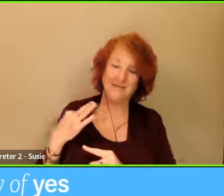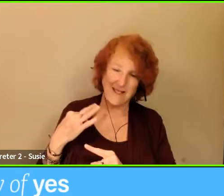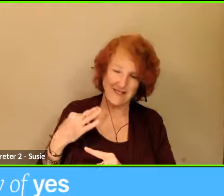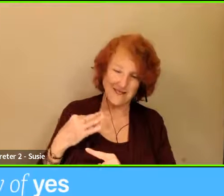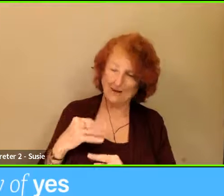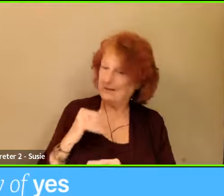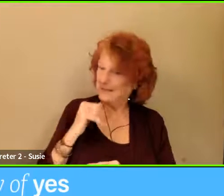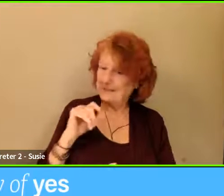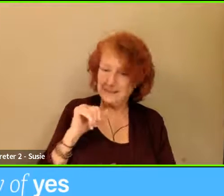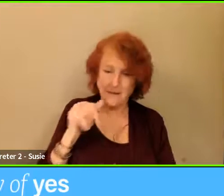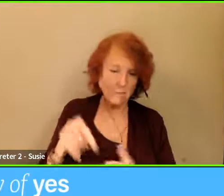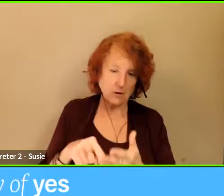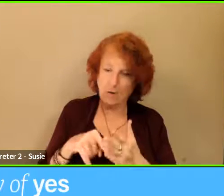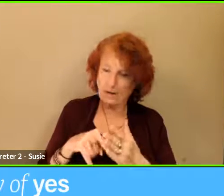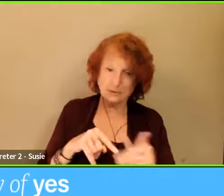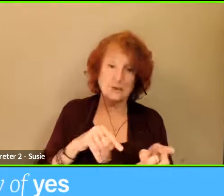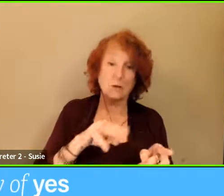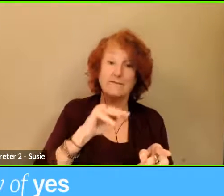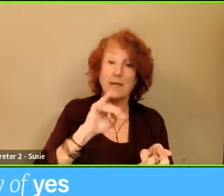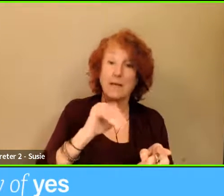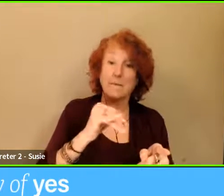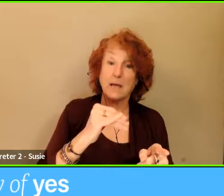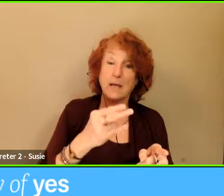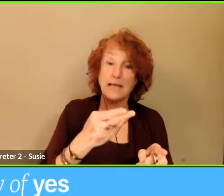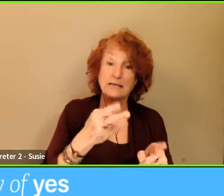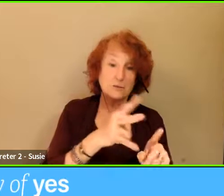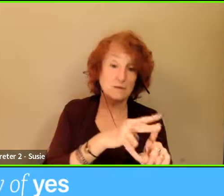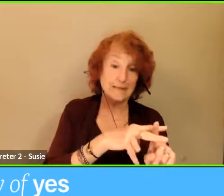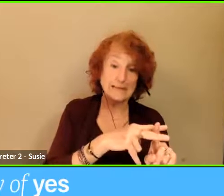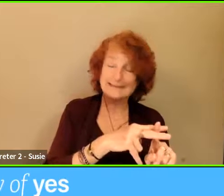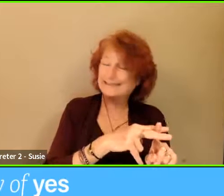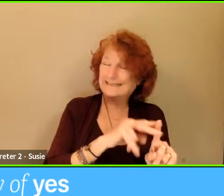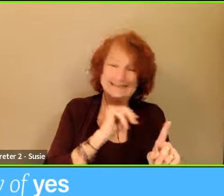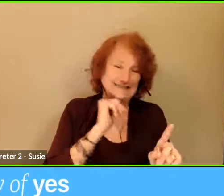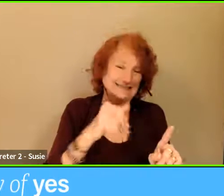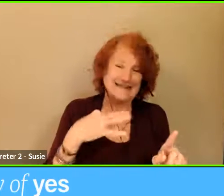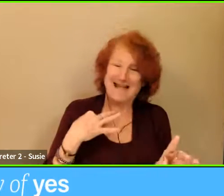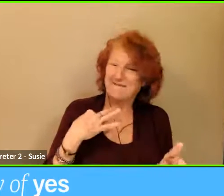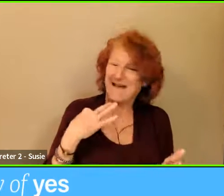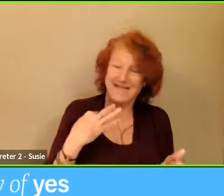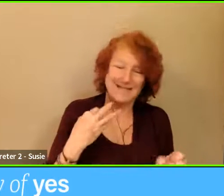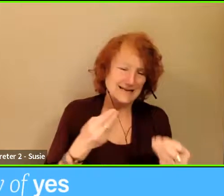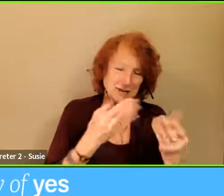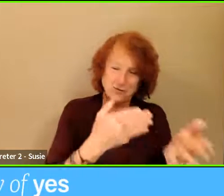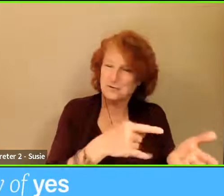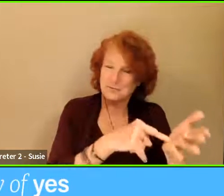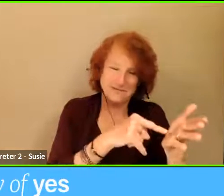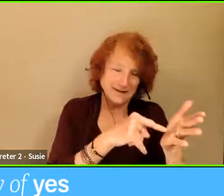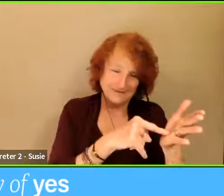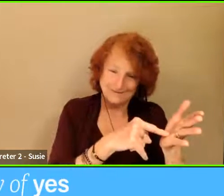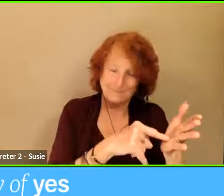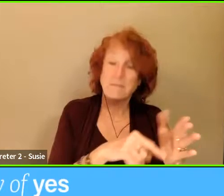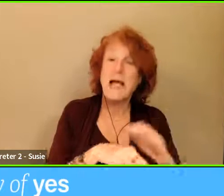in areas where MIH applies, affordable housing isn't voluntary. Outside of it, the UAP framework applies.